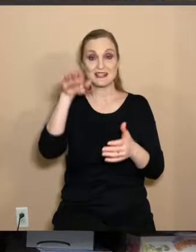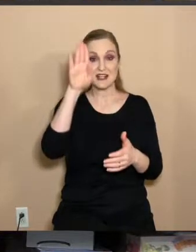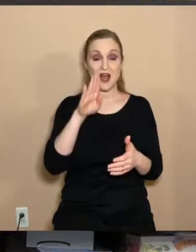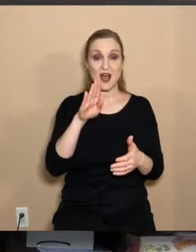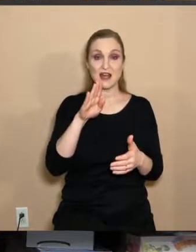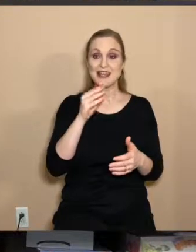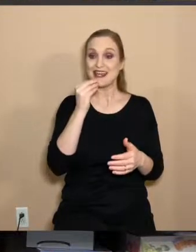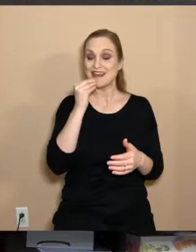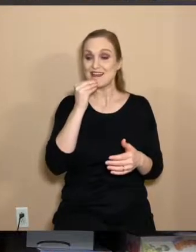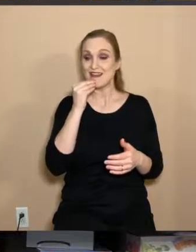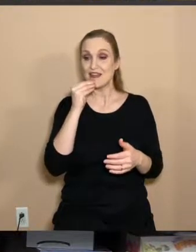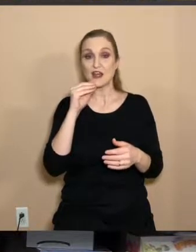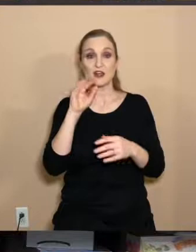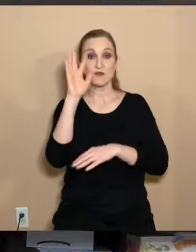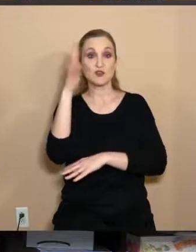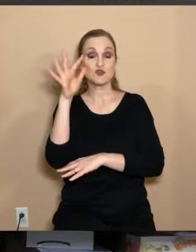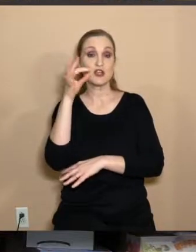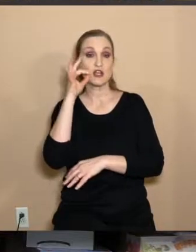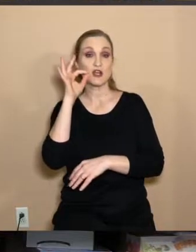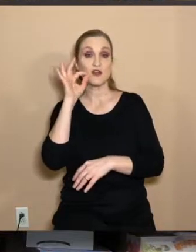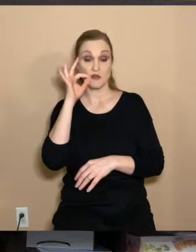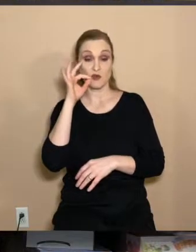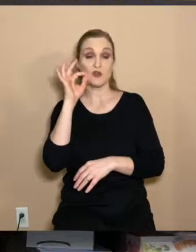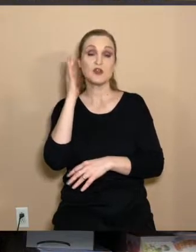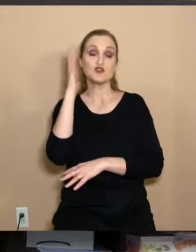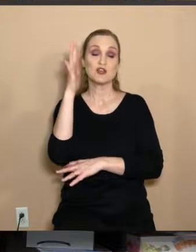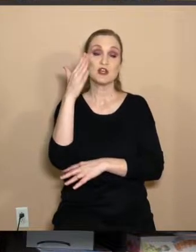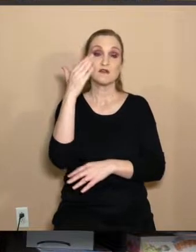of knowledge of good and evil, man's